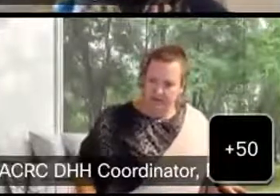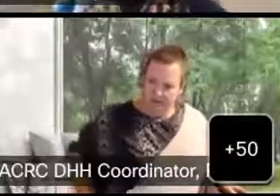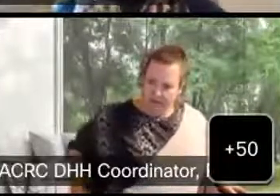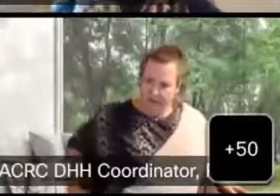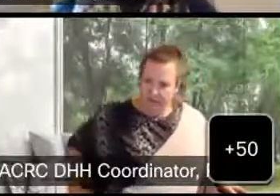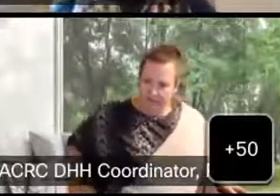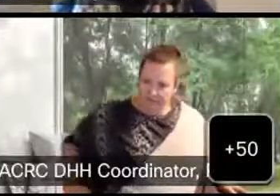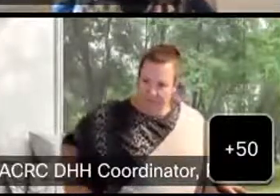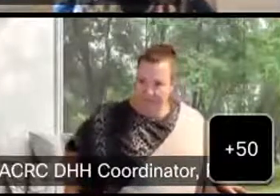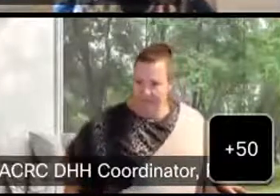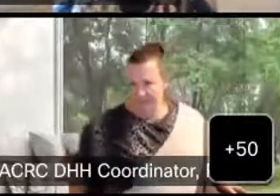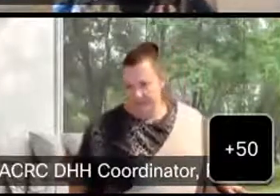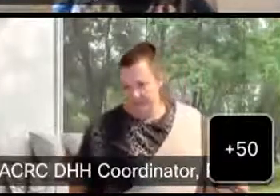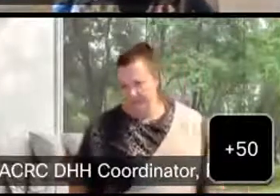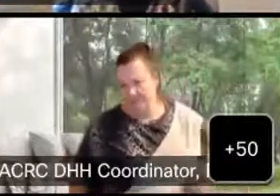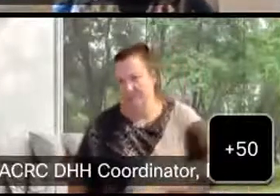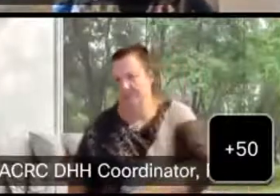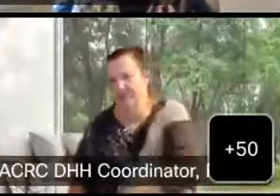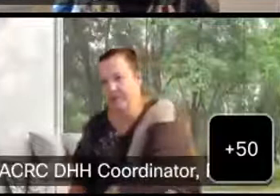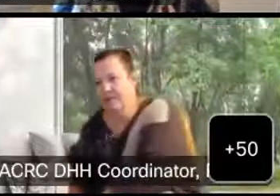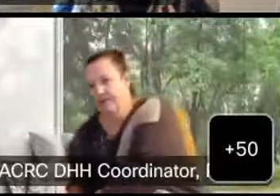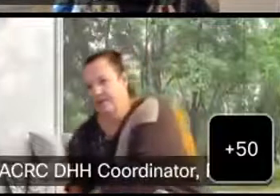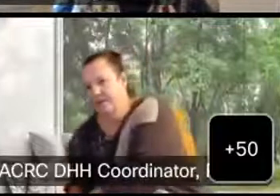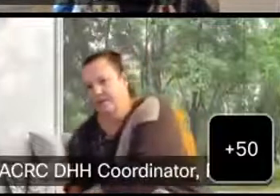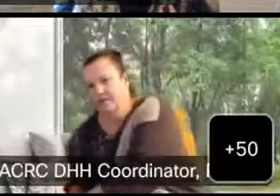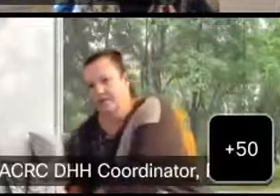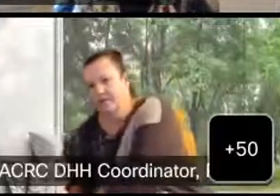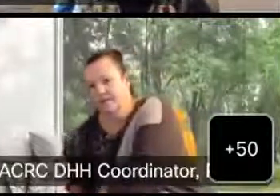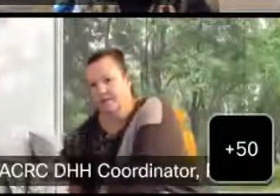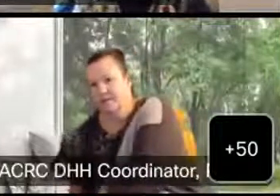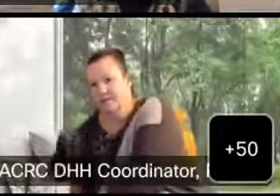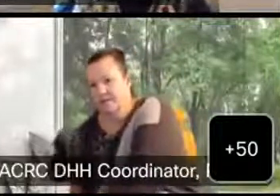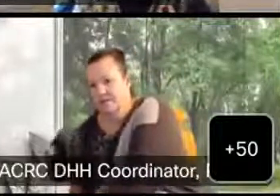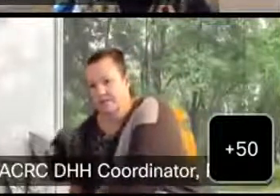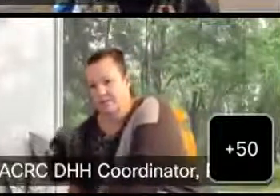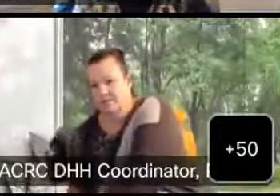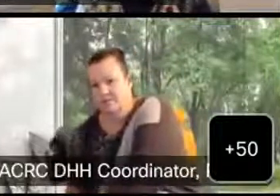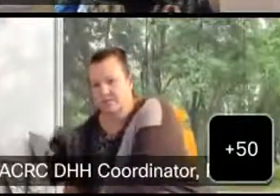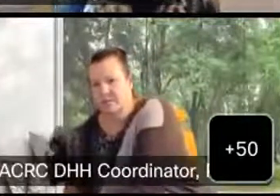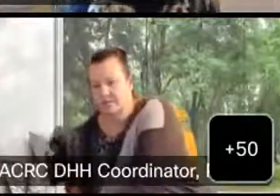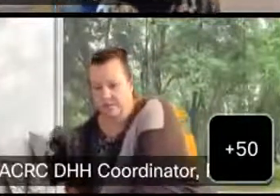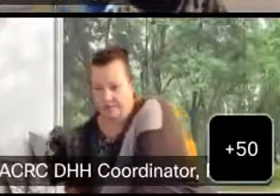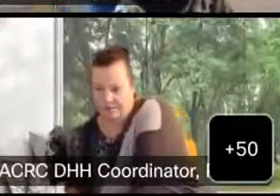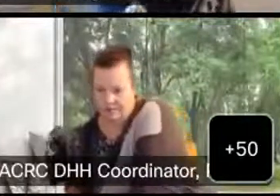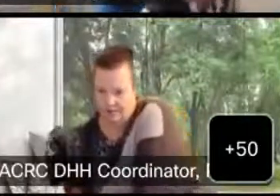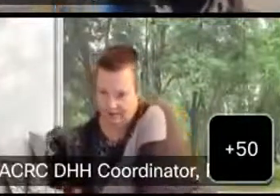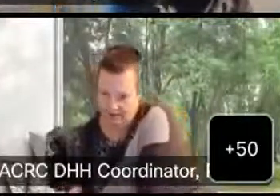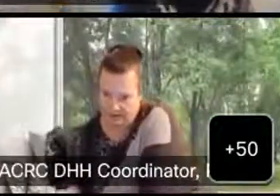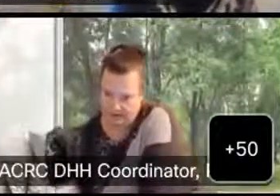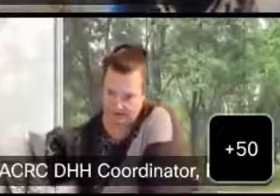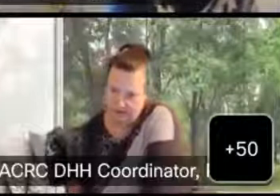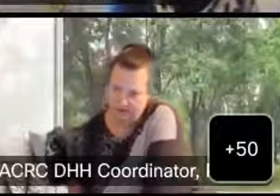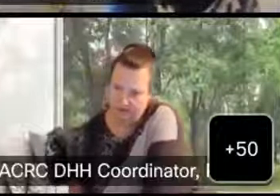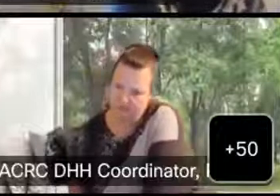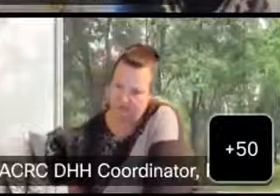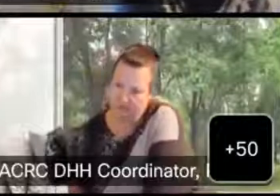be encouraged to respond back to this. So again, we'll look at discussing it during our Coffee with Community Services. And you can always reach out to